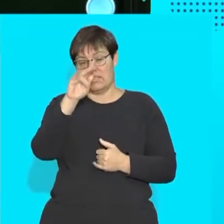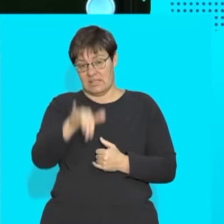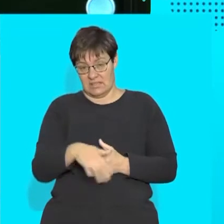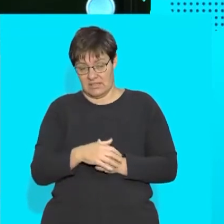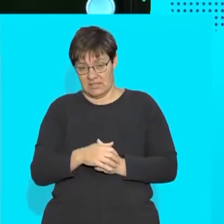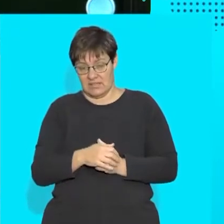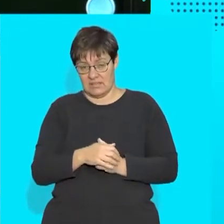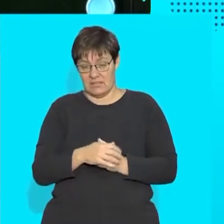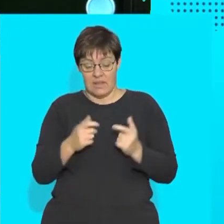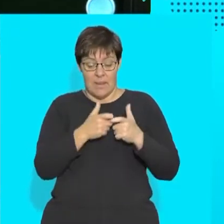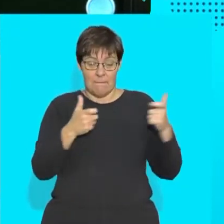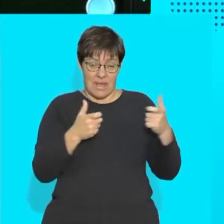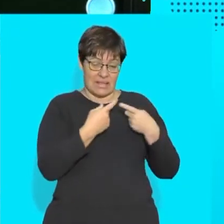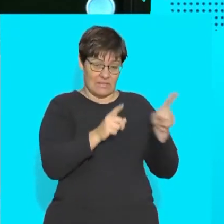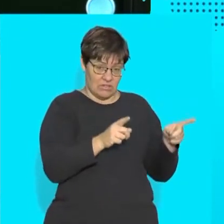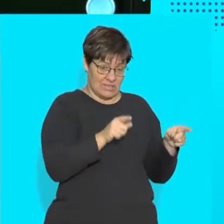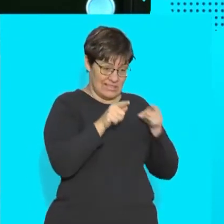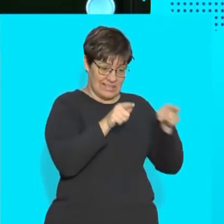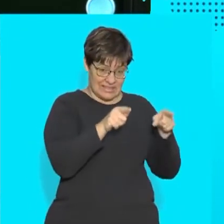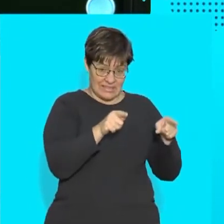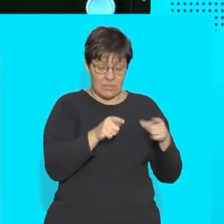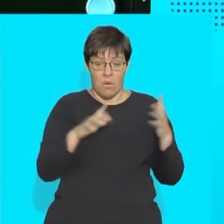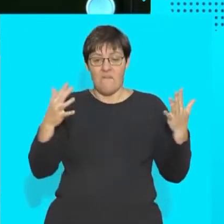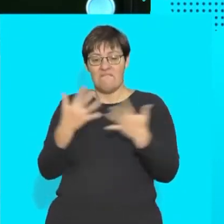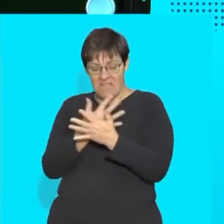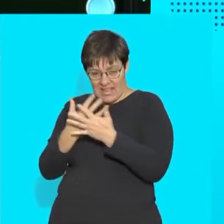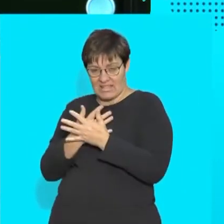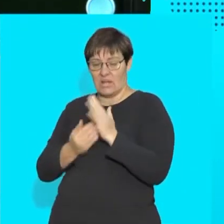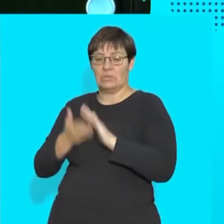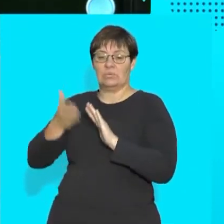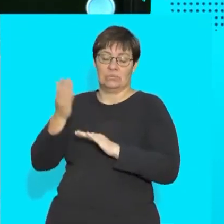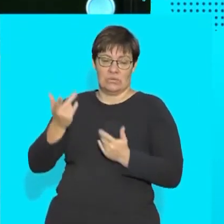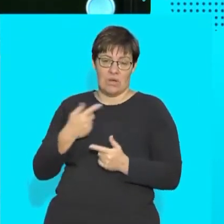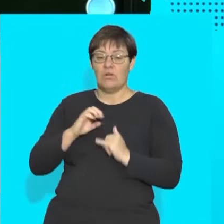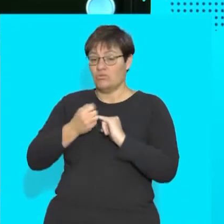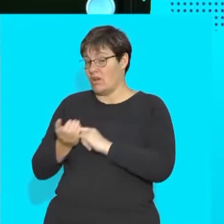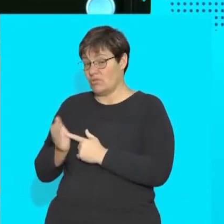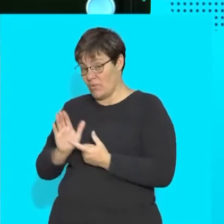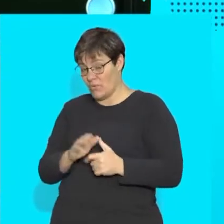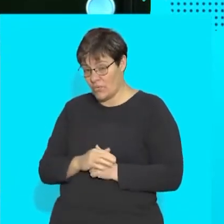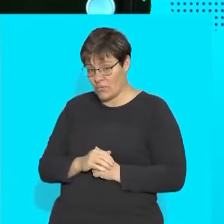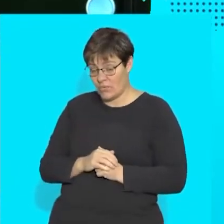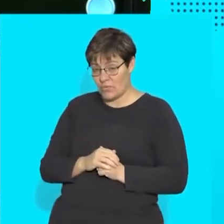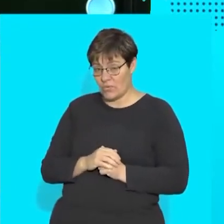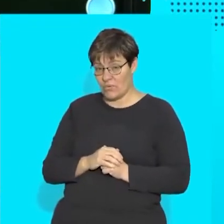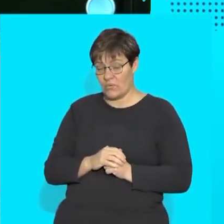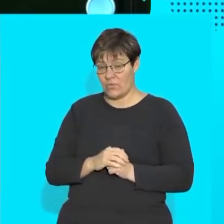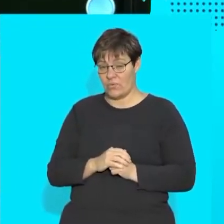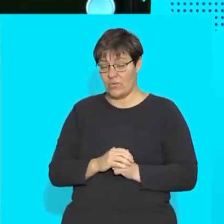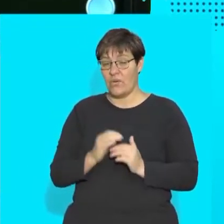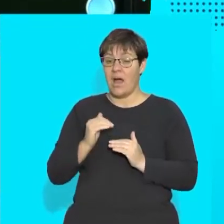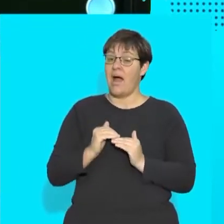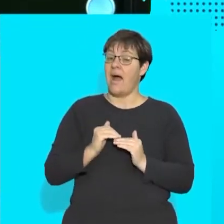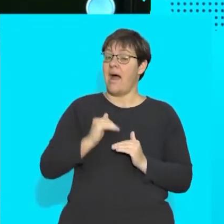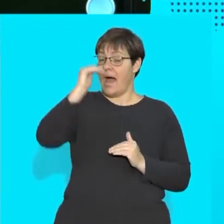The bigger the difference is between those two, the faster they'll go, which is what I was trying to show you. That the